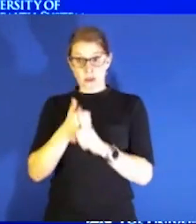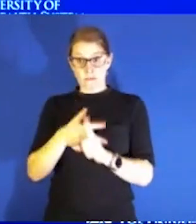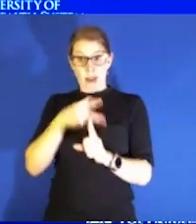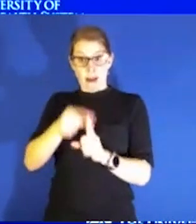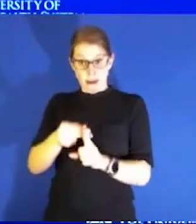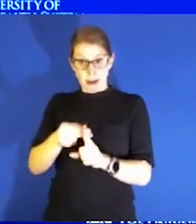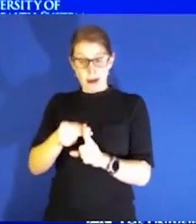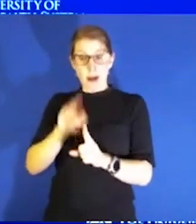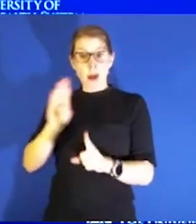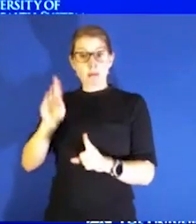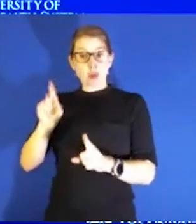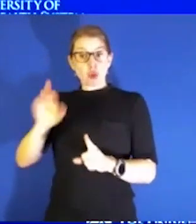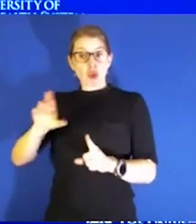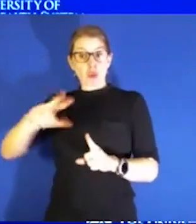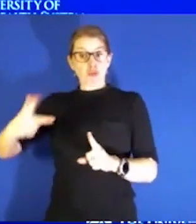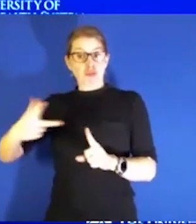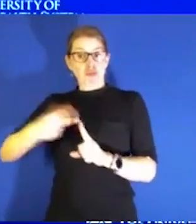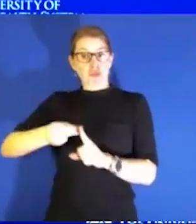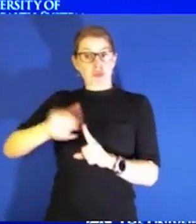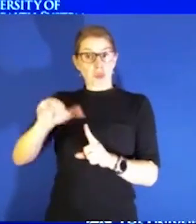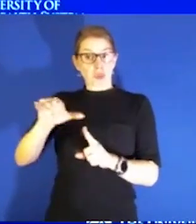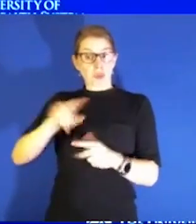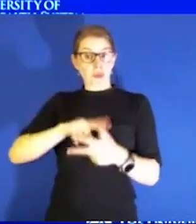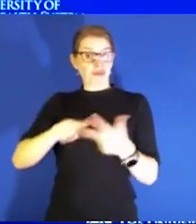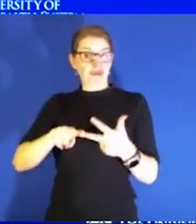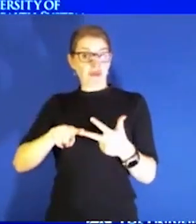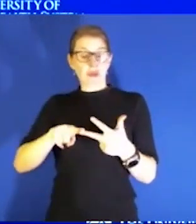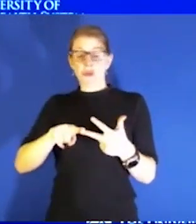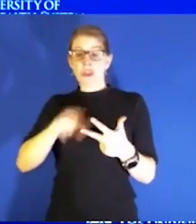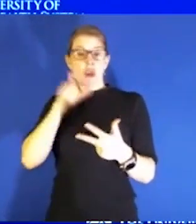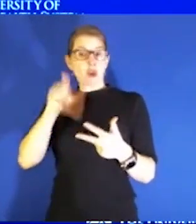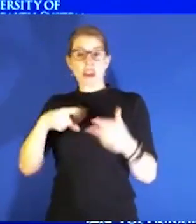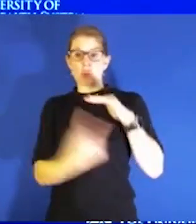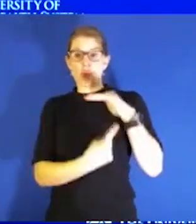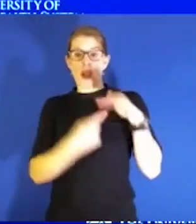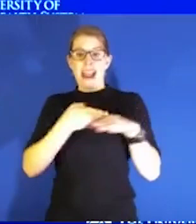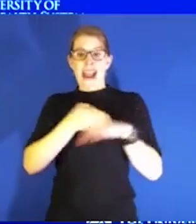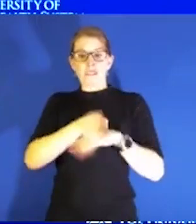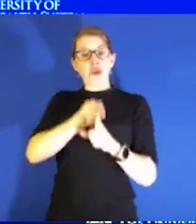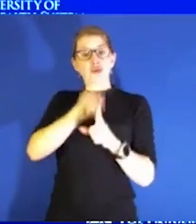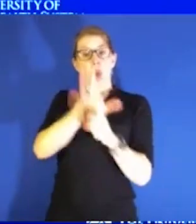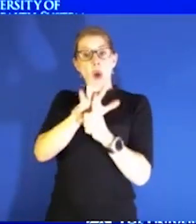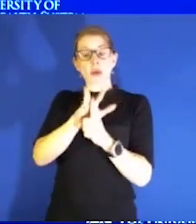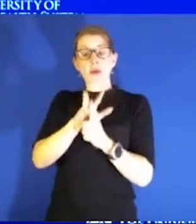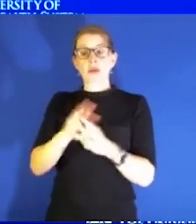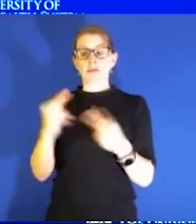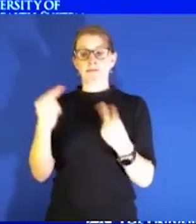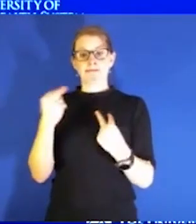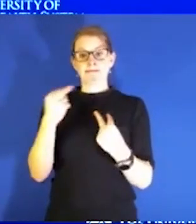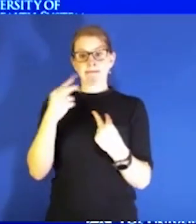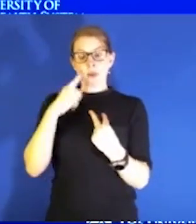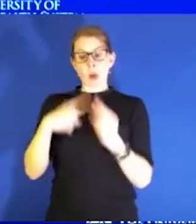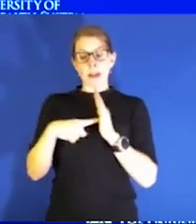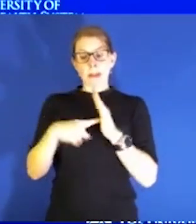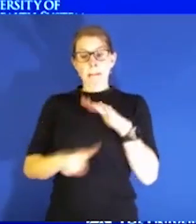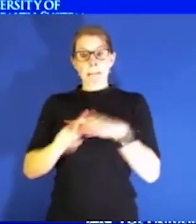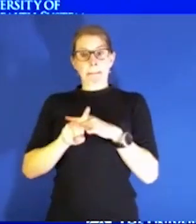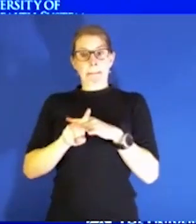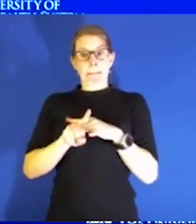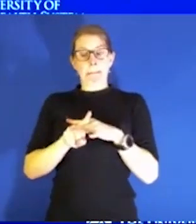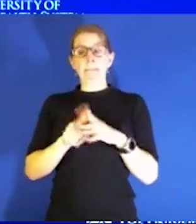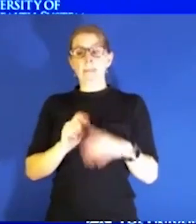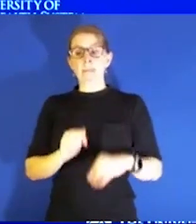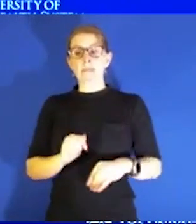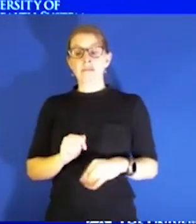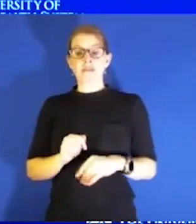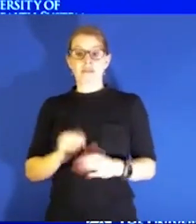boosted, I believe you do not have to quarantine after exposure. You just monitor for symptoms. And that may be true